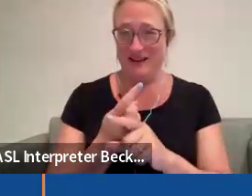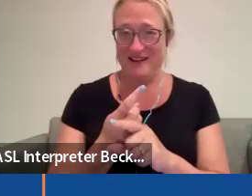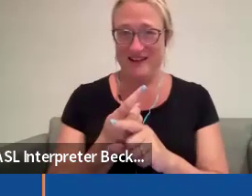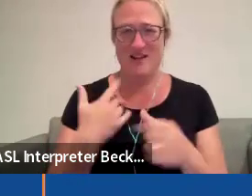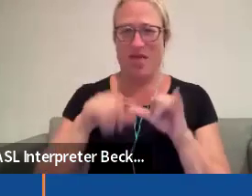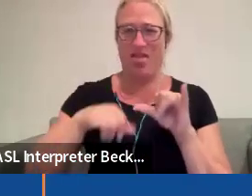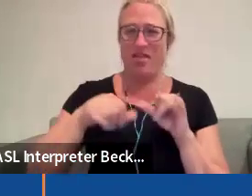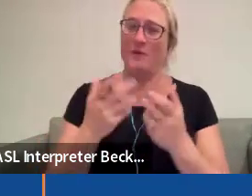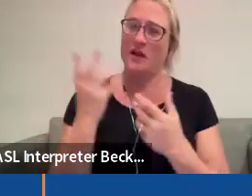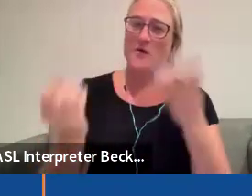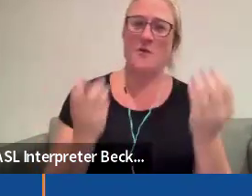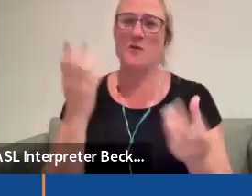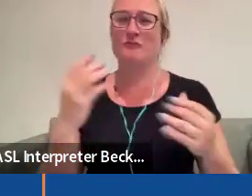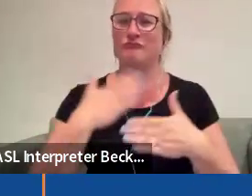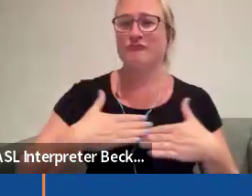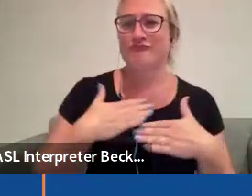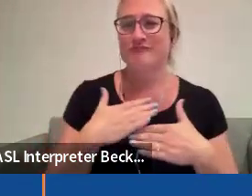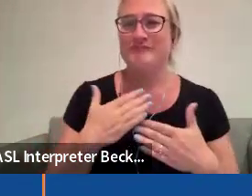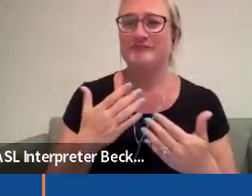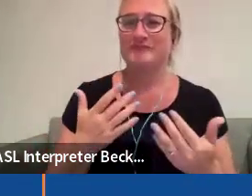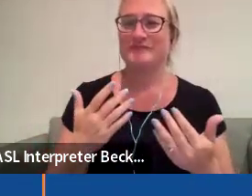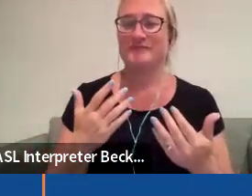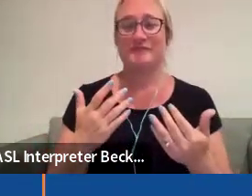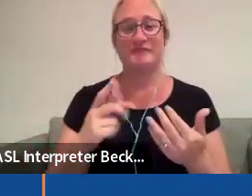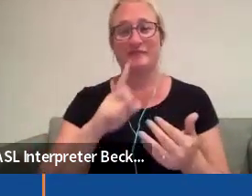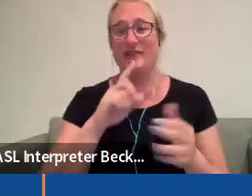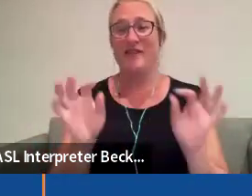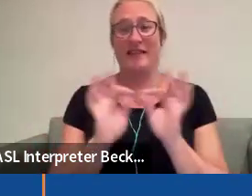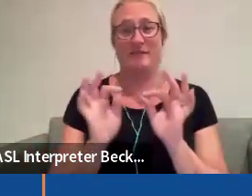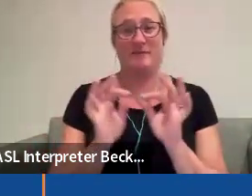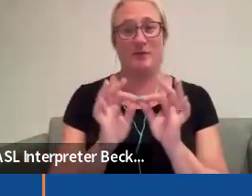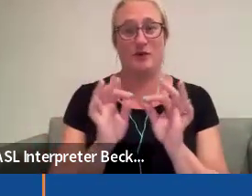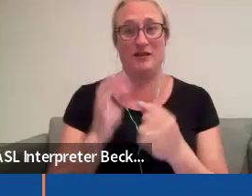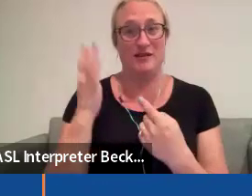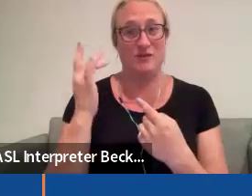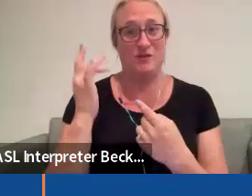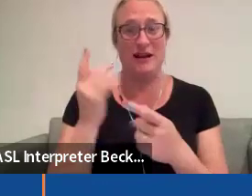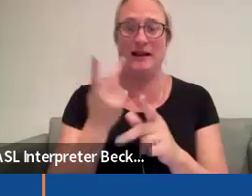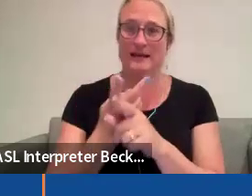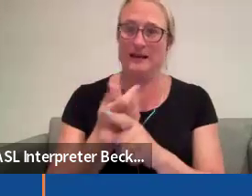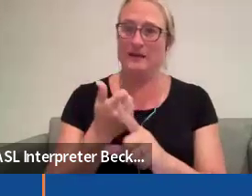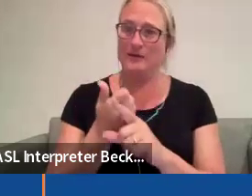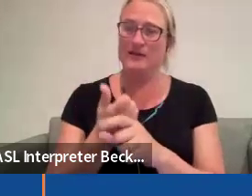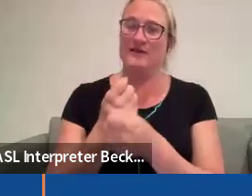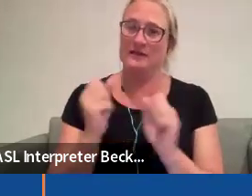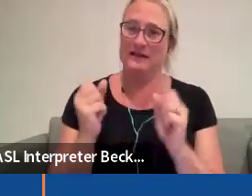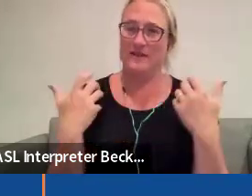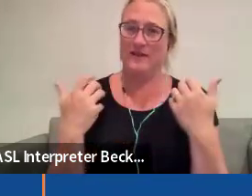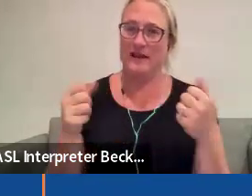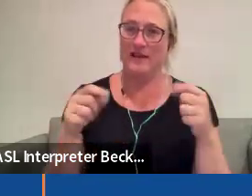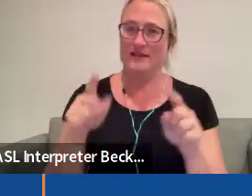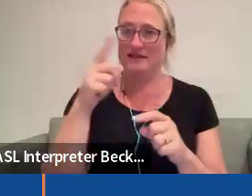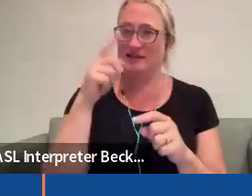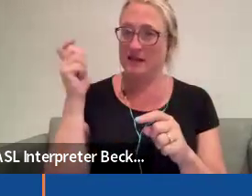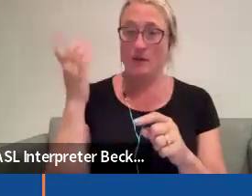that. So we like to stress that that is another reason why it's so important to stay safety and healthy throughout the summer heat,